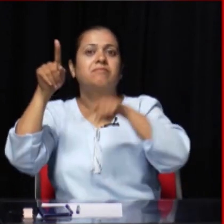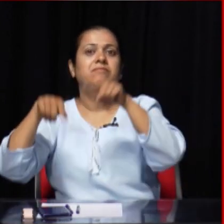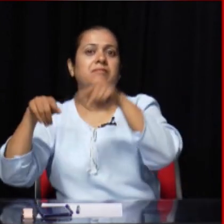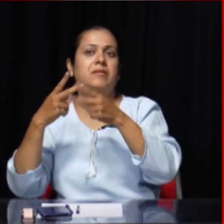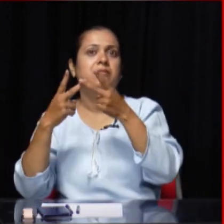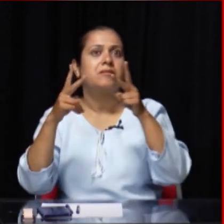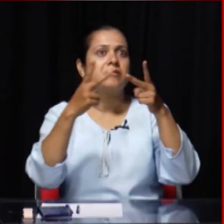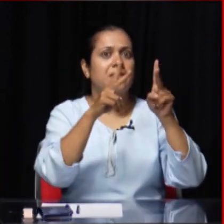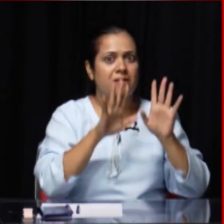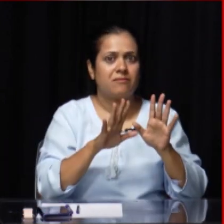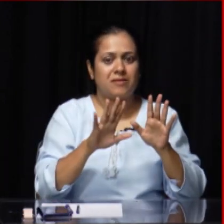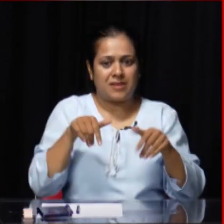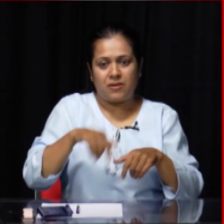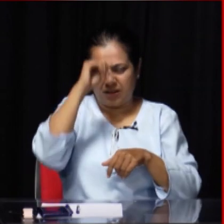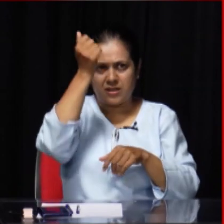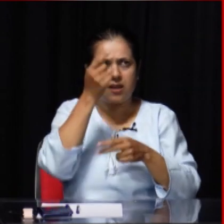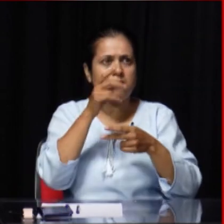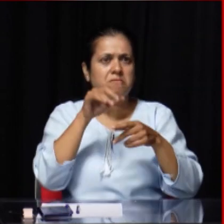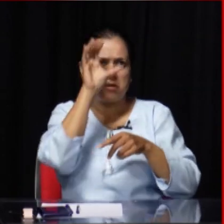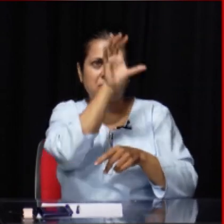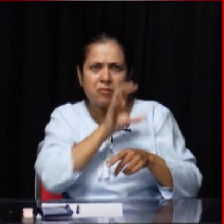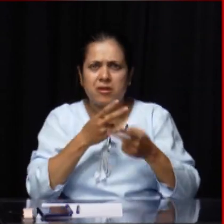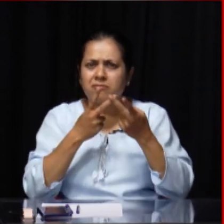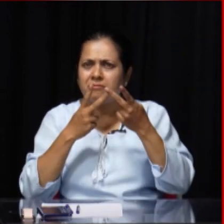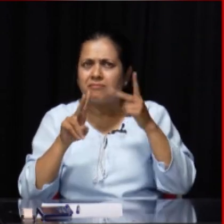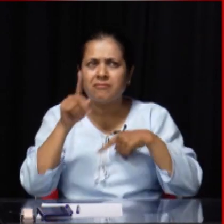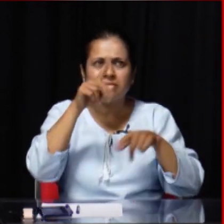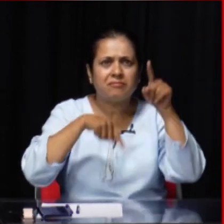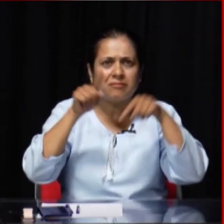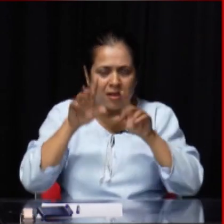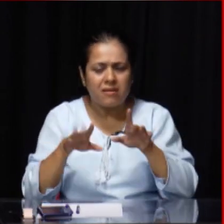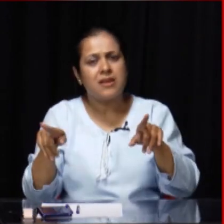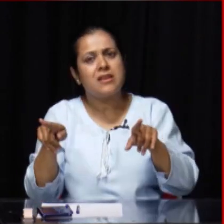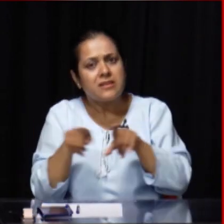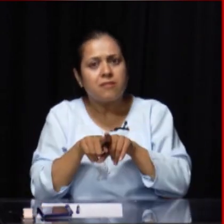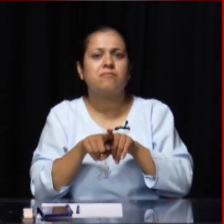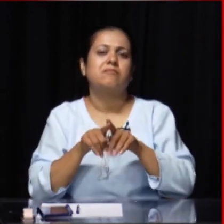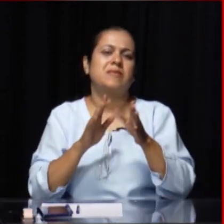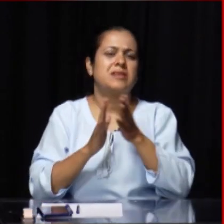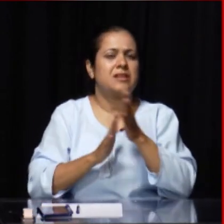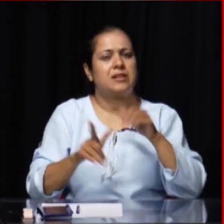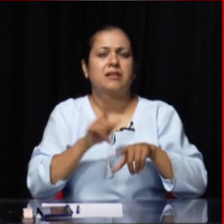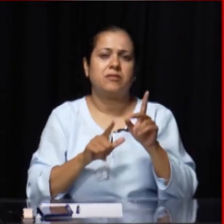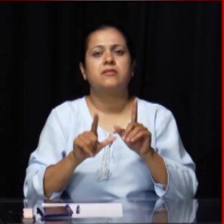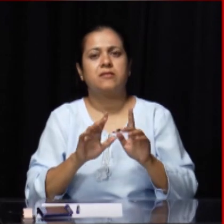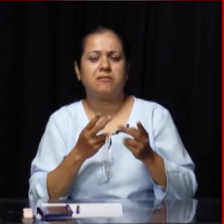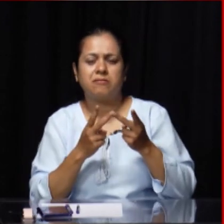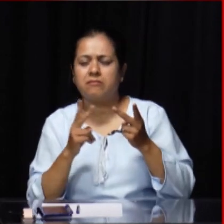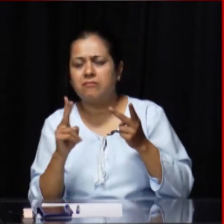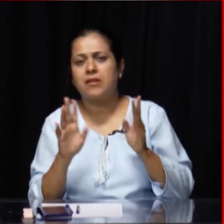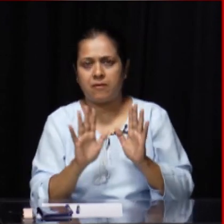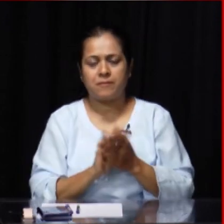We are a country with diverse languages, diverse culture. In that language differs. That is the point.